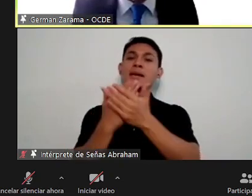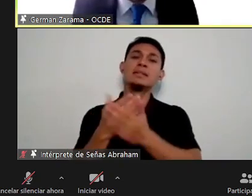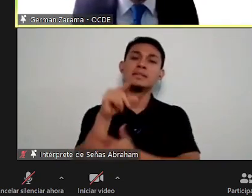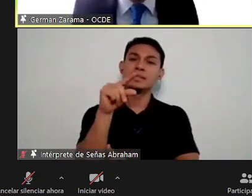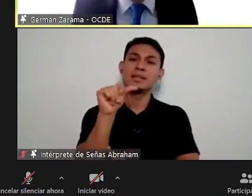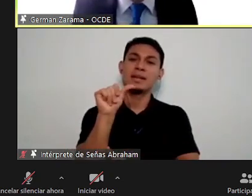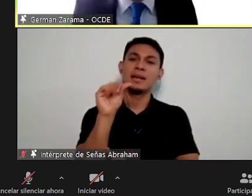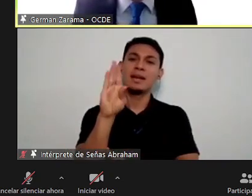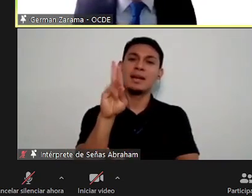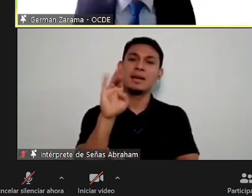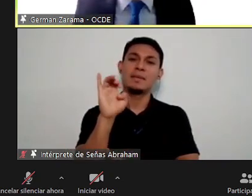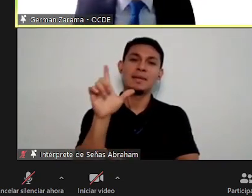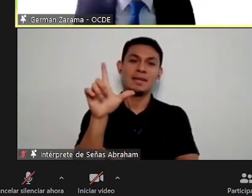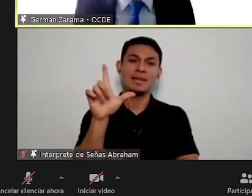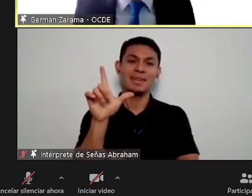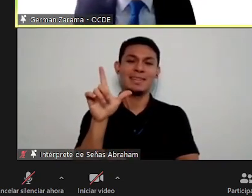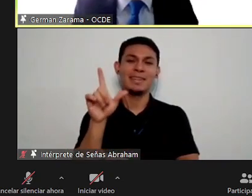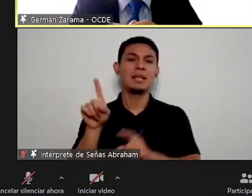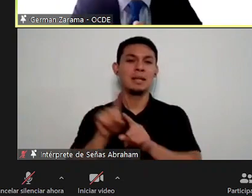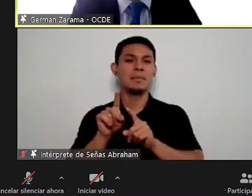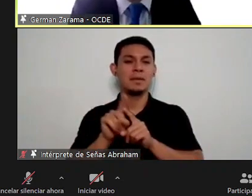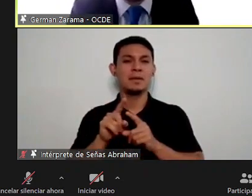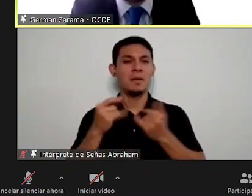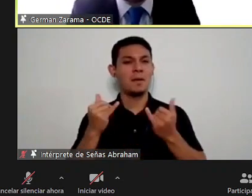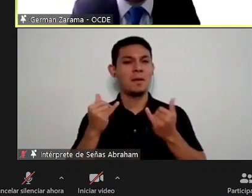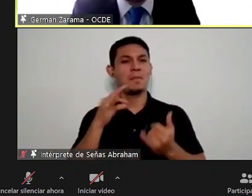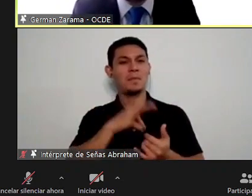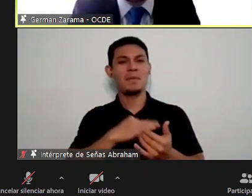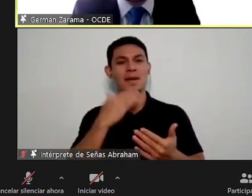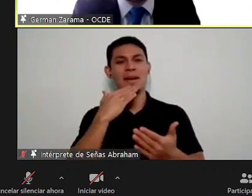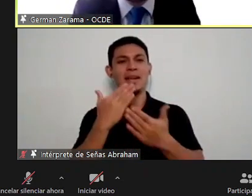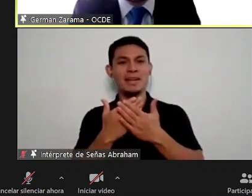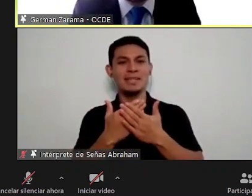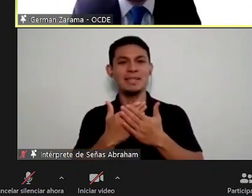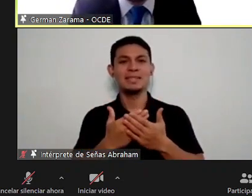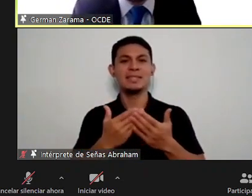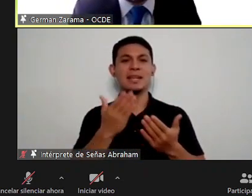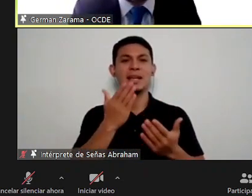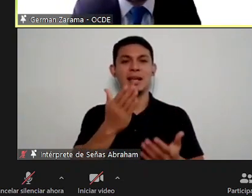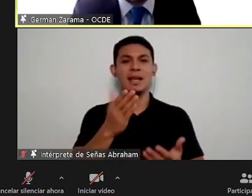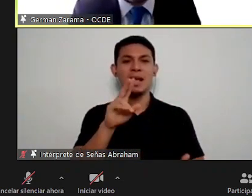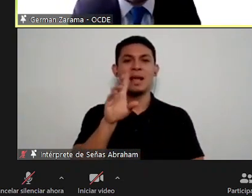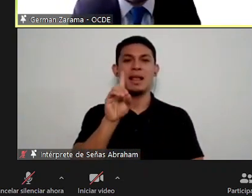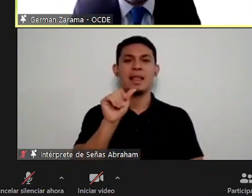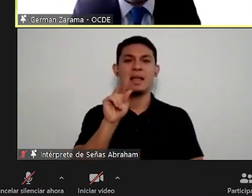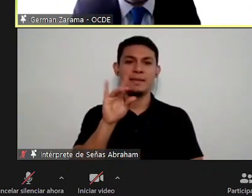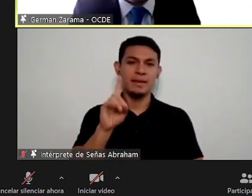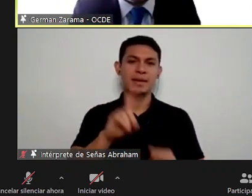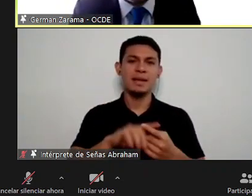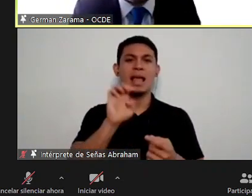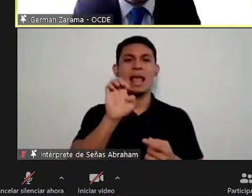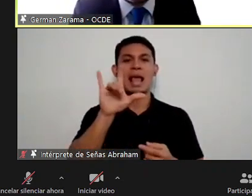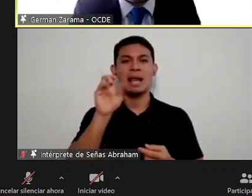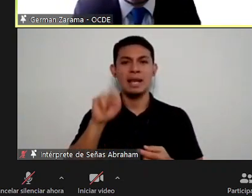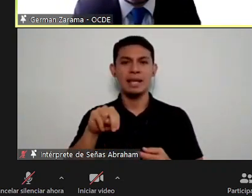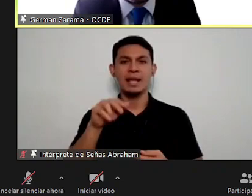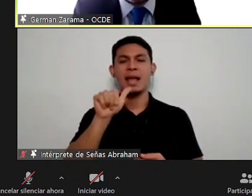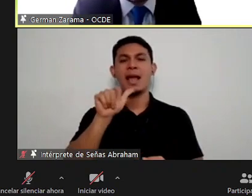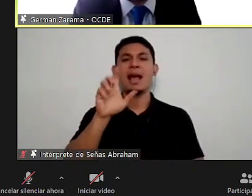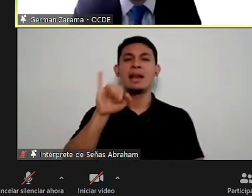thank you gabriel i want to take an advantage to thank also to david and